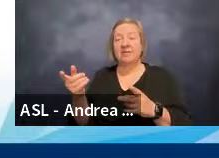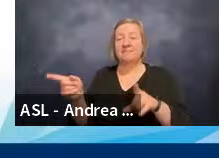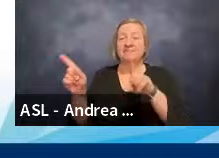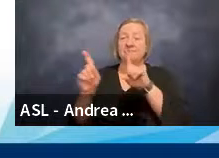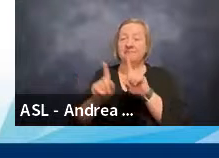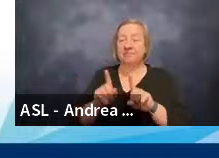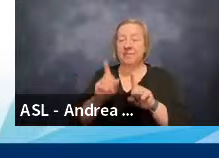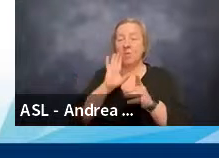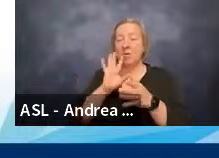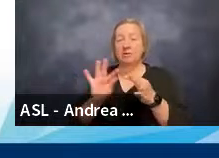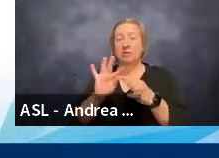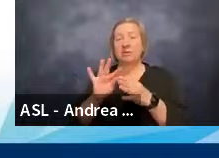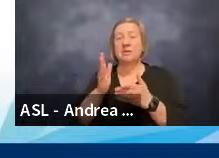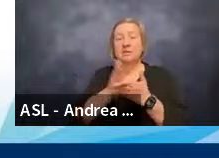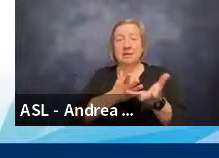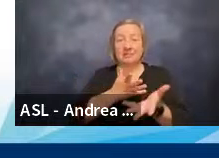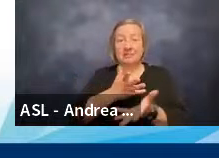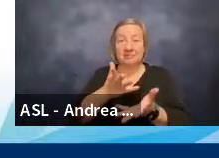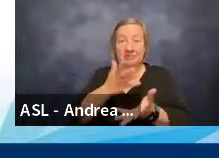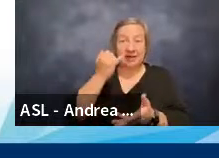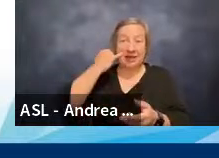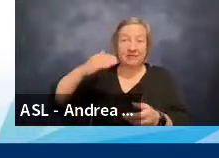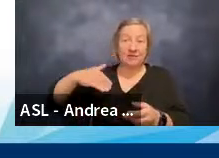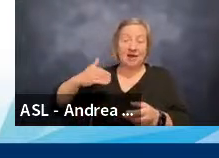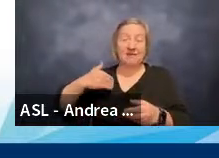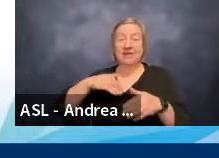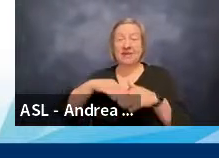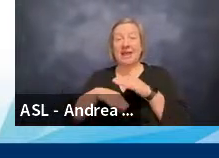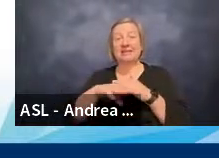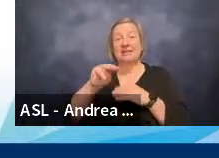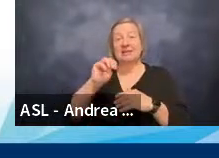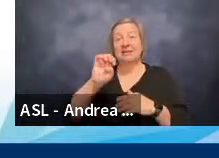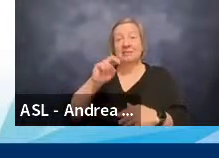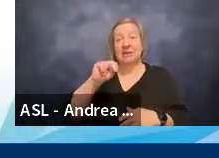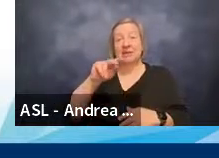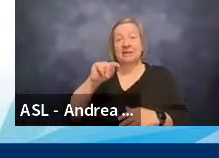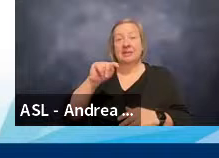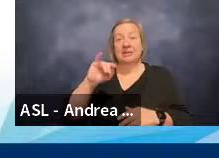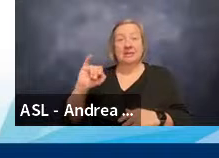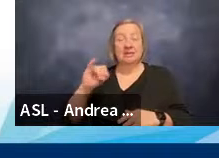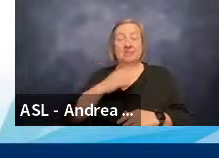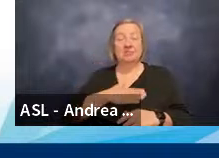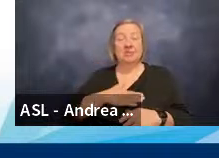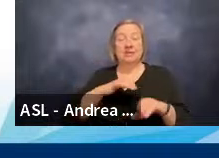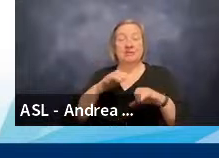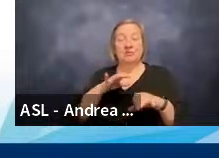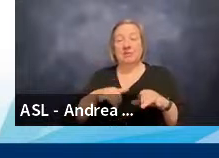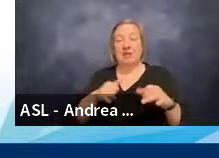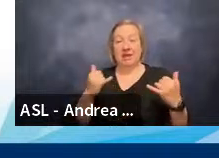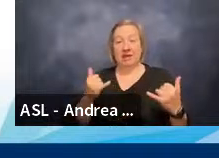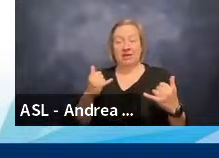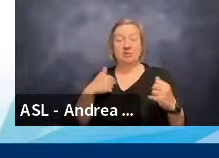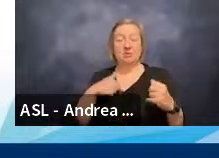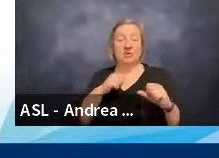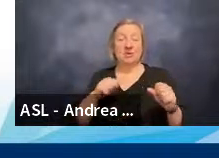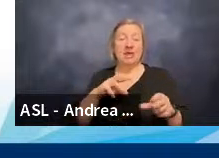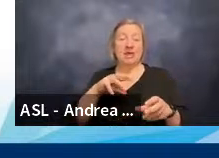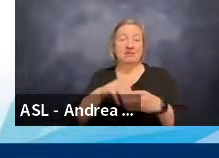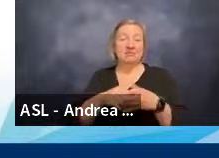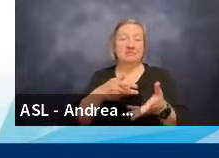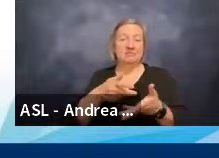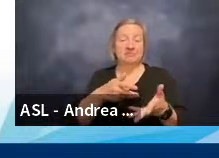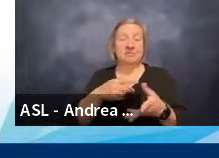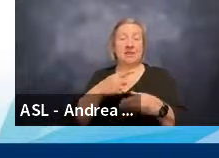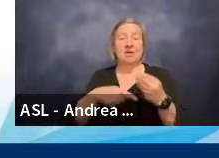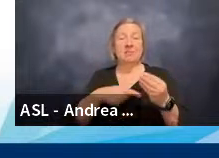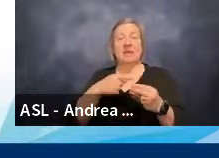there is some interaction. So if you have not access the Menti, then please do so that we can engage